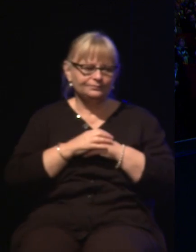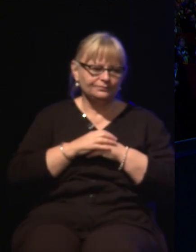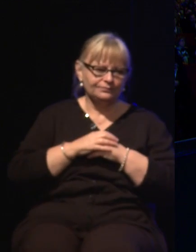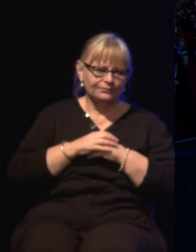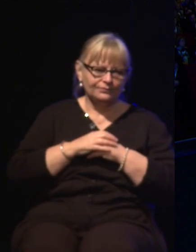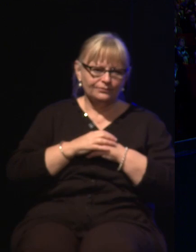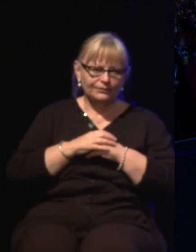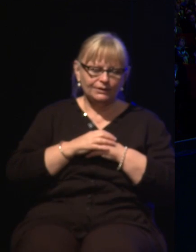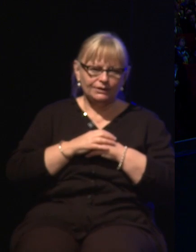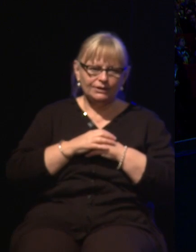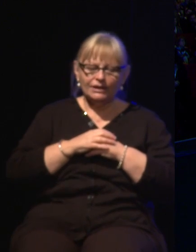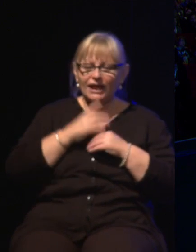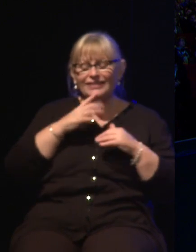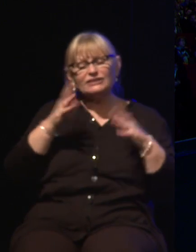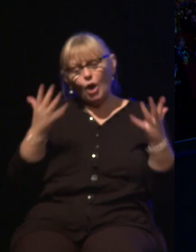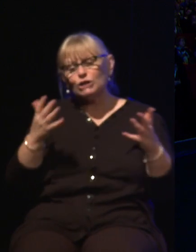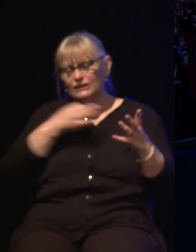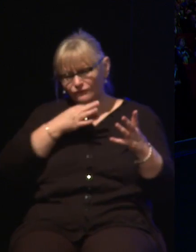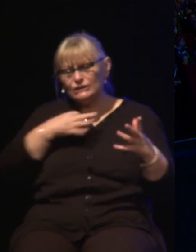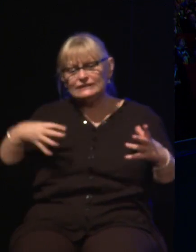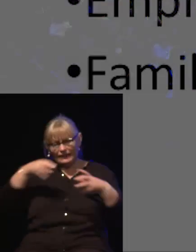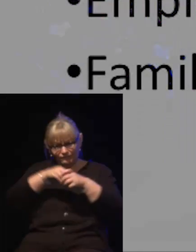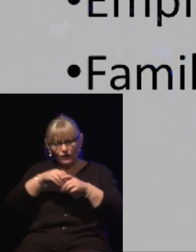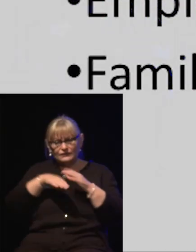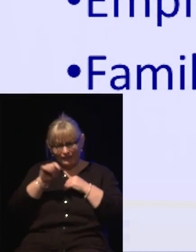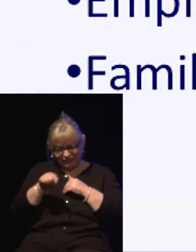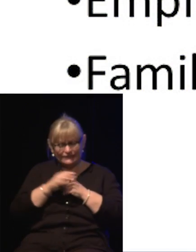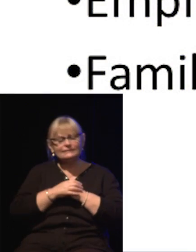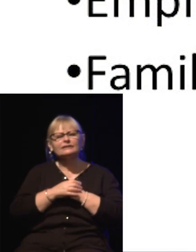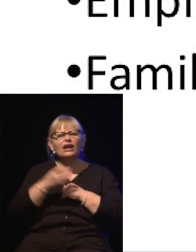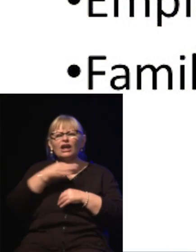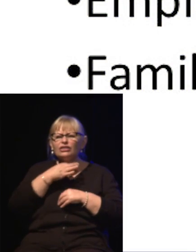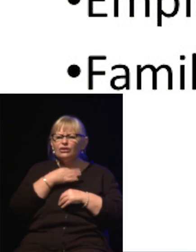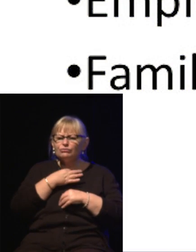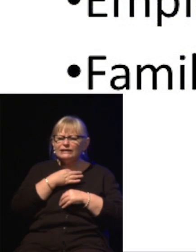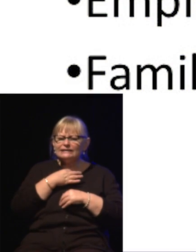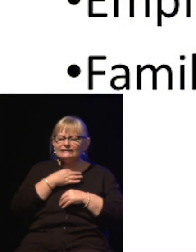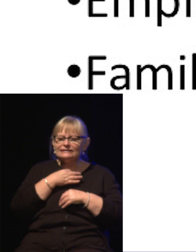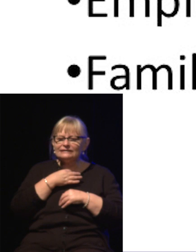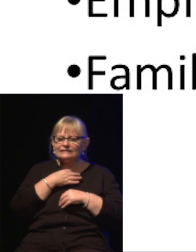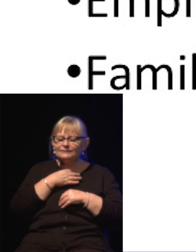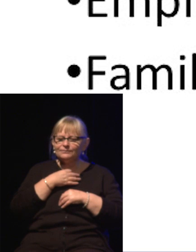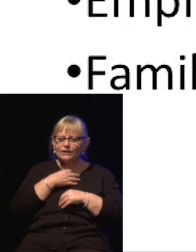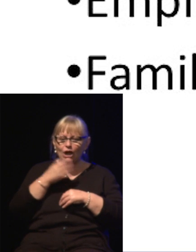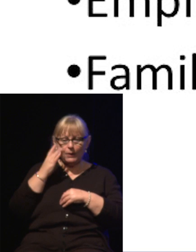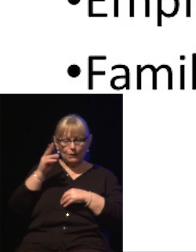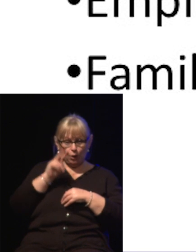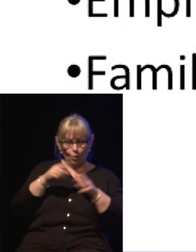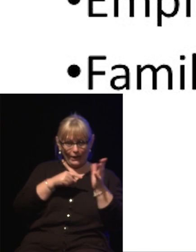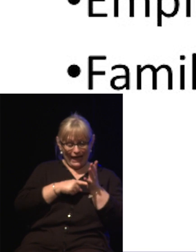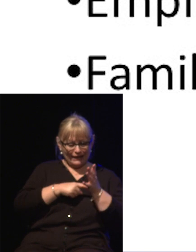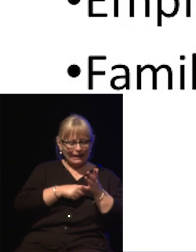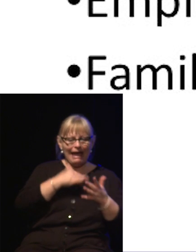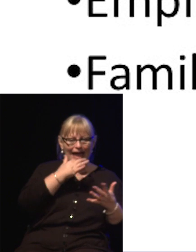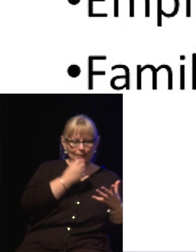Now, as I said, there are a range of risks. There are a range of risks that, just as we need to look at the distribution of